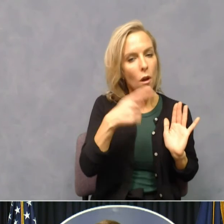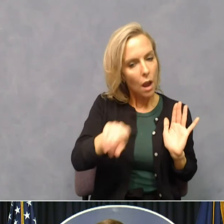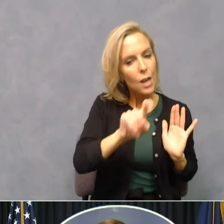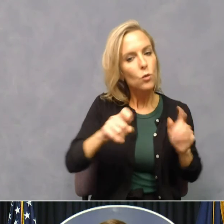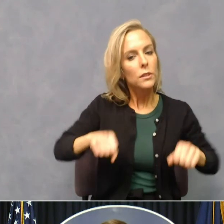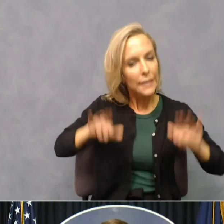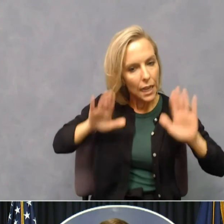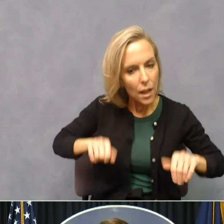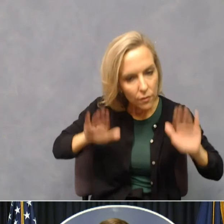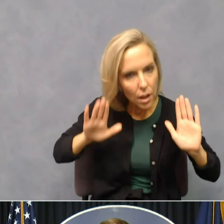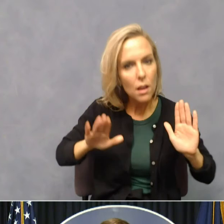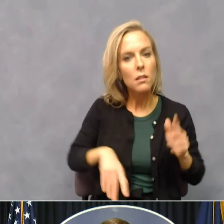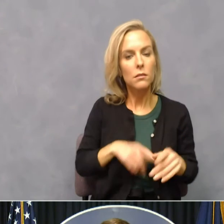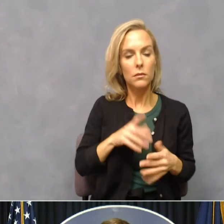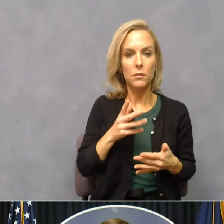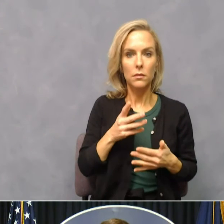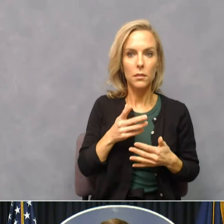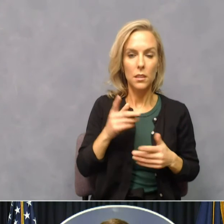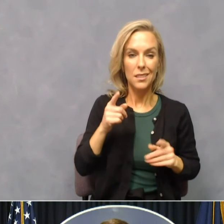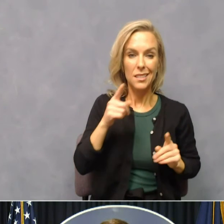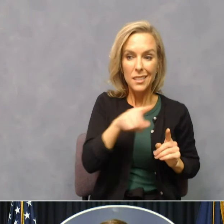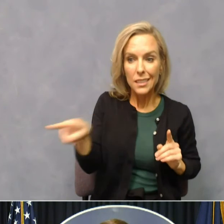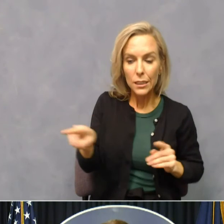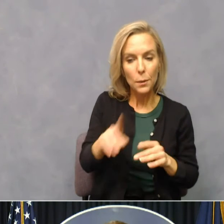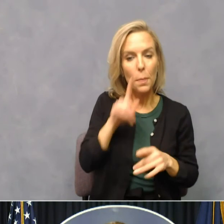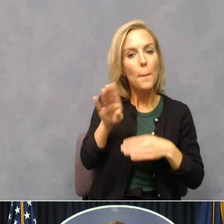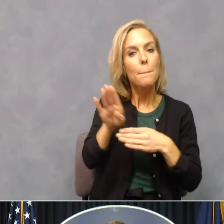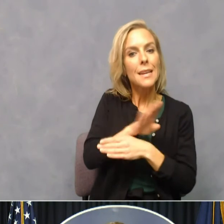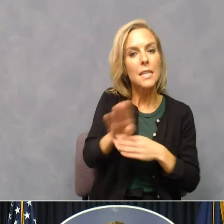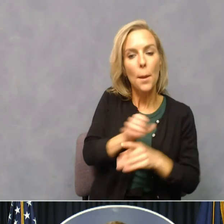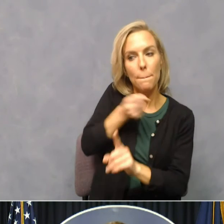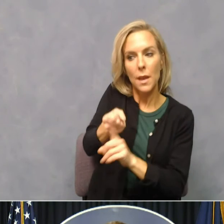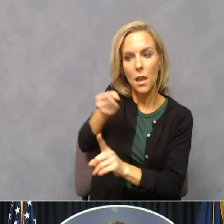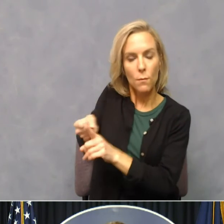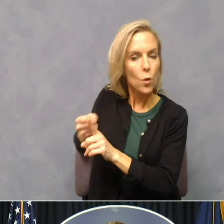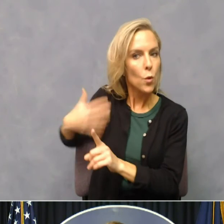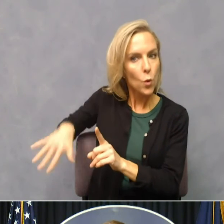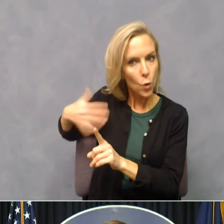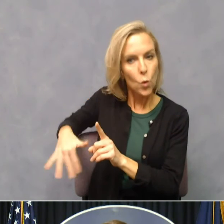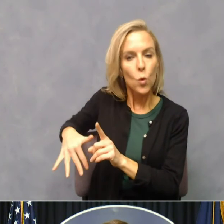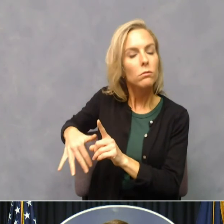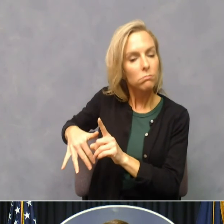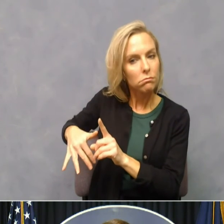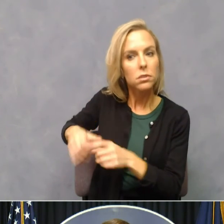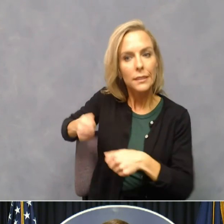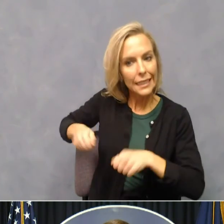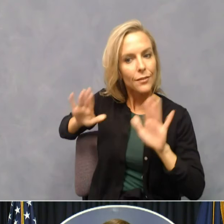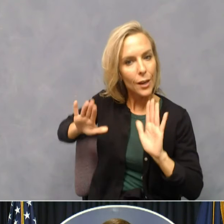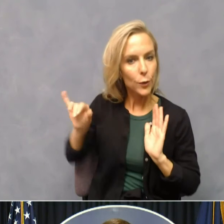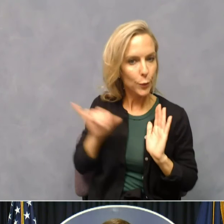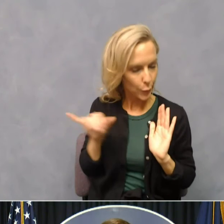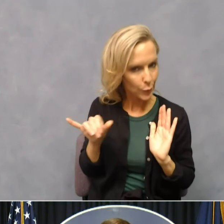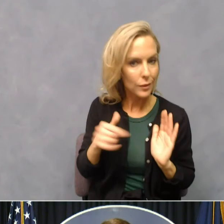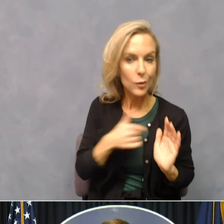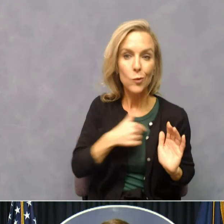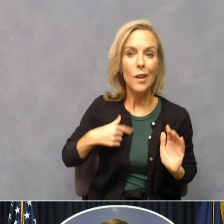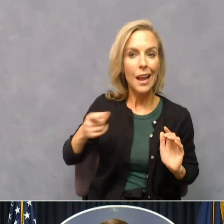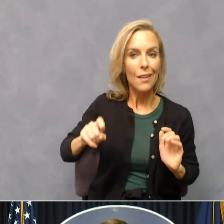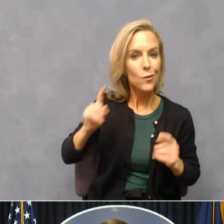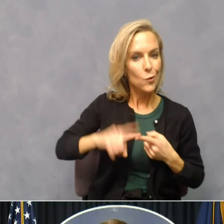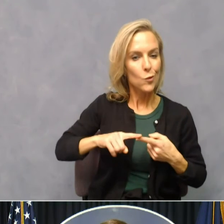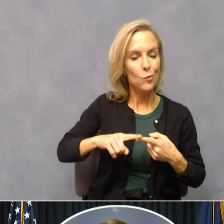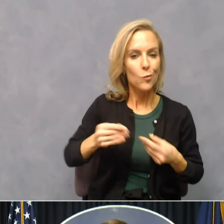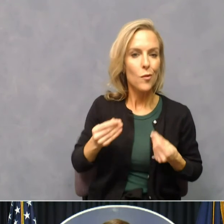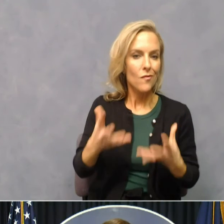yes, it was harder on certain small businesses than others. And we're going to have to provide additional relief